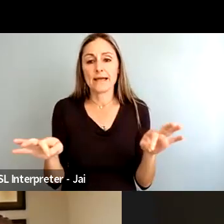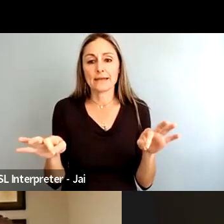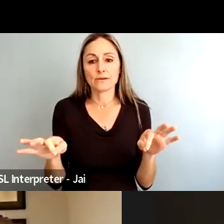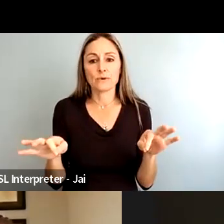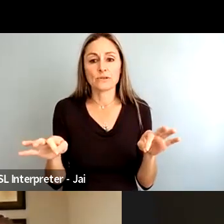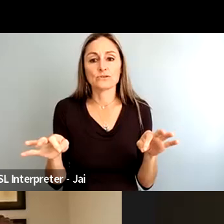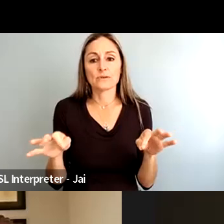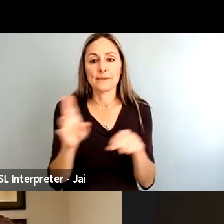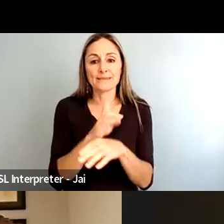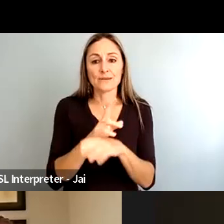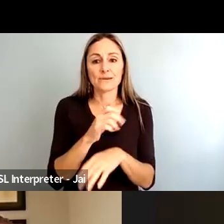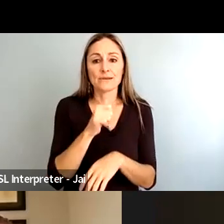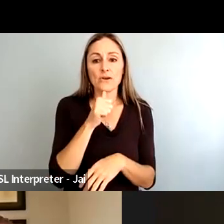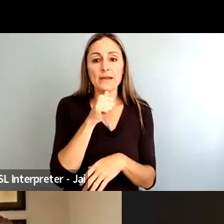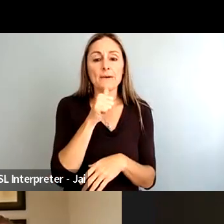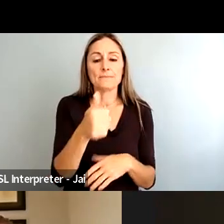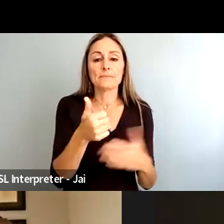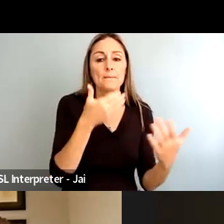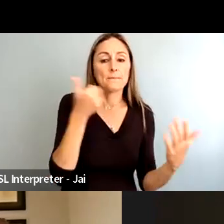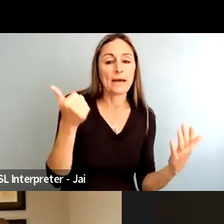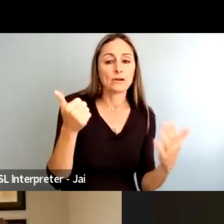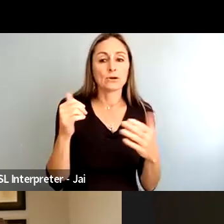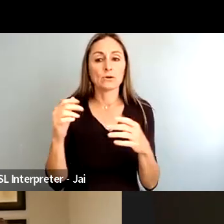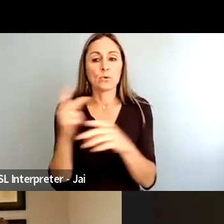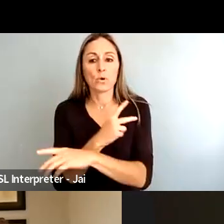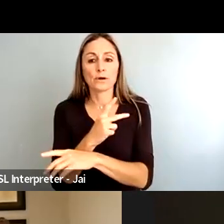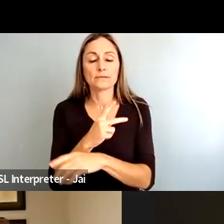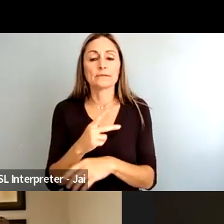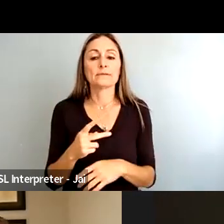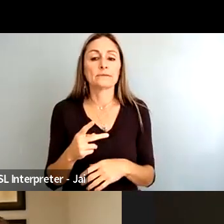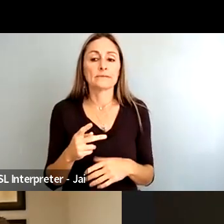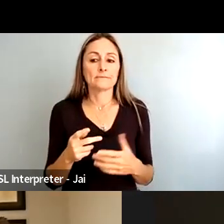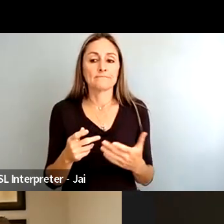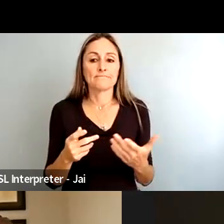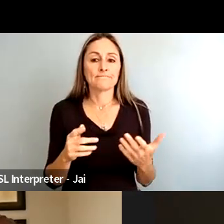disability is better or worse probably doesn't need to be used.